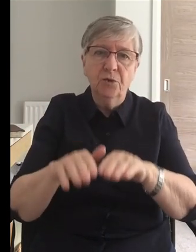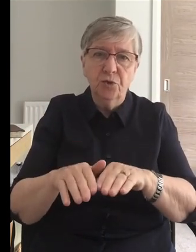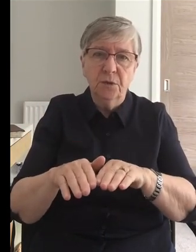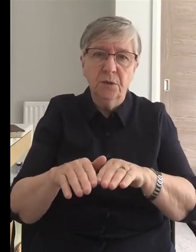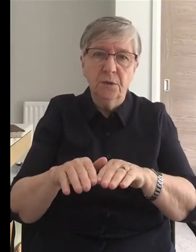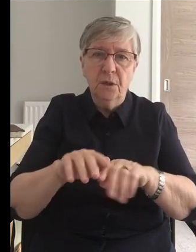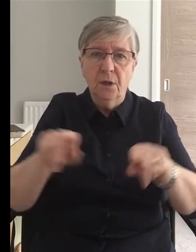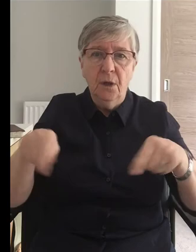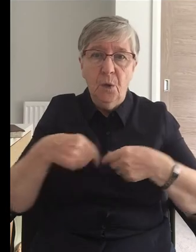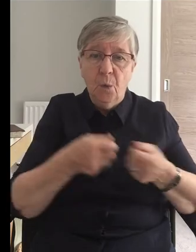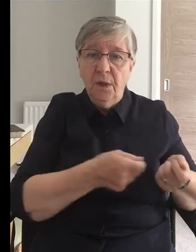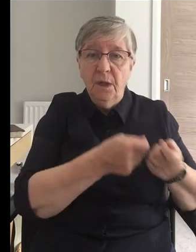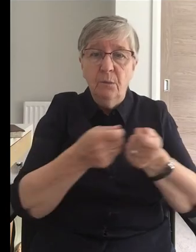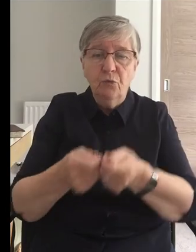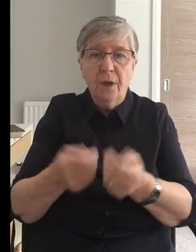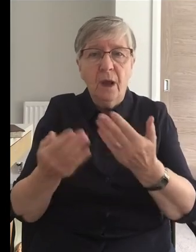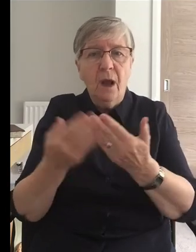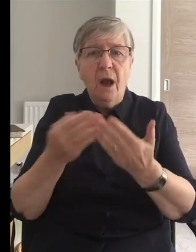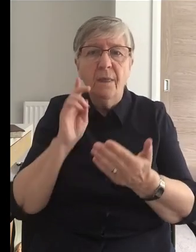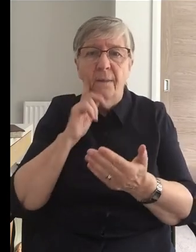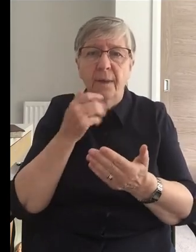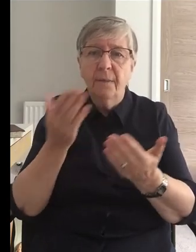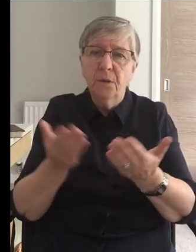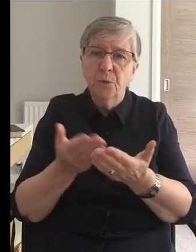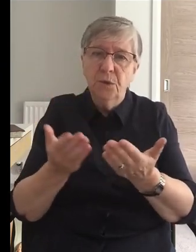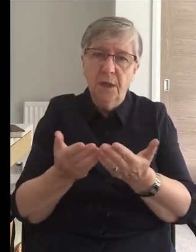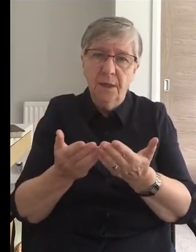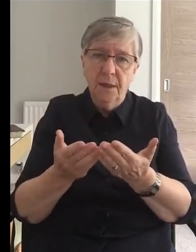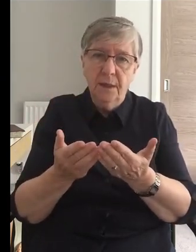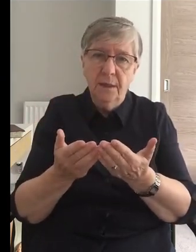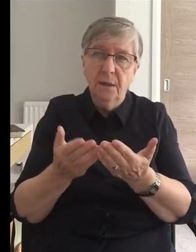bring others to you today.